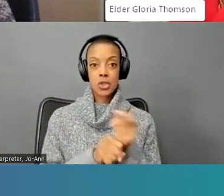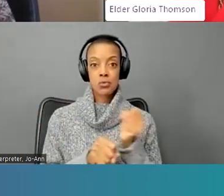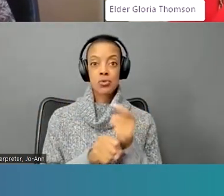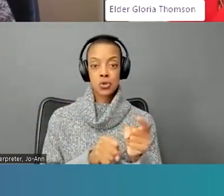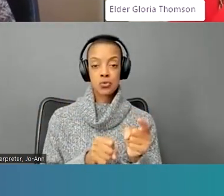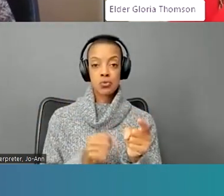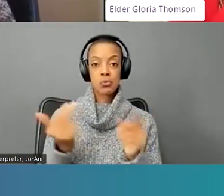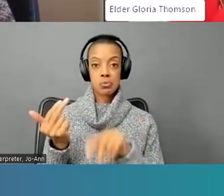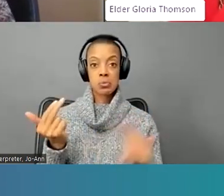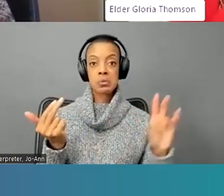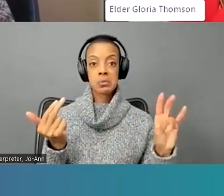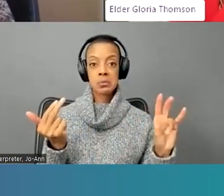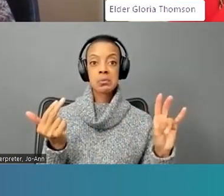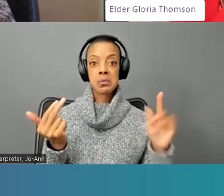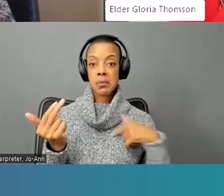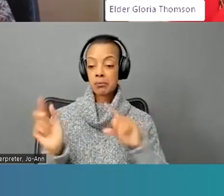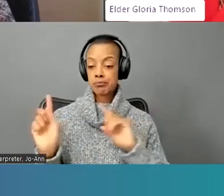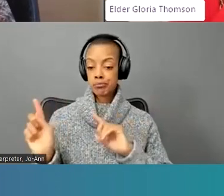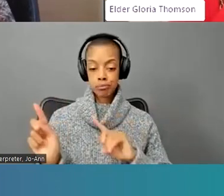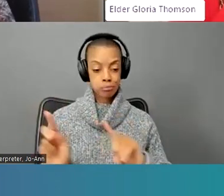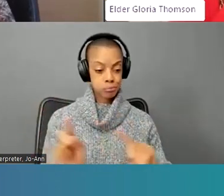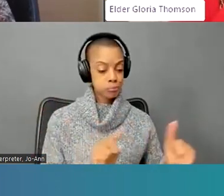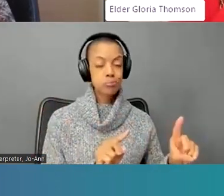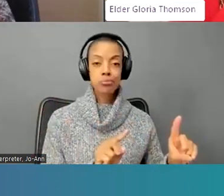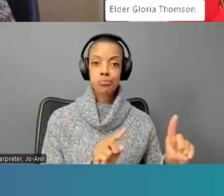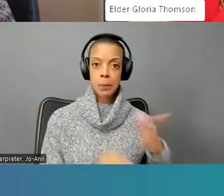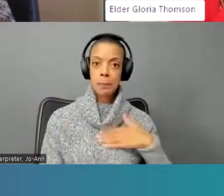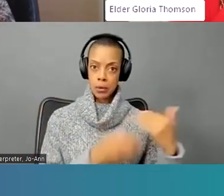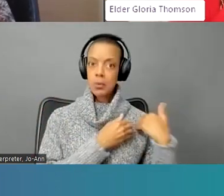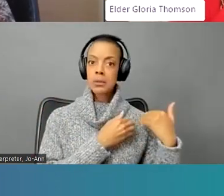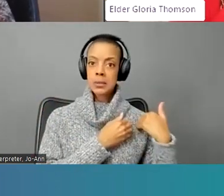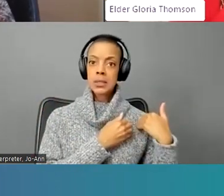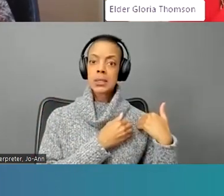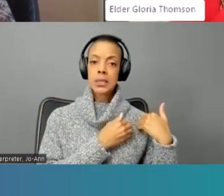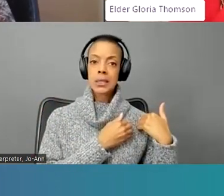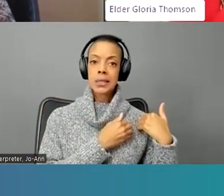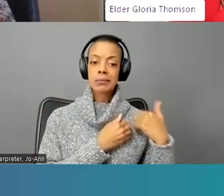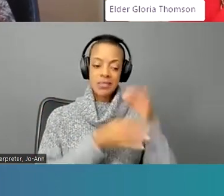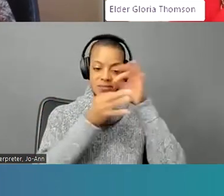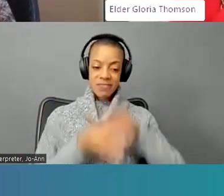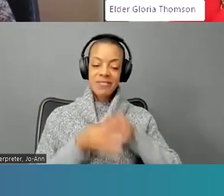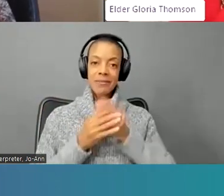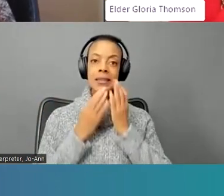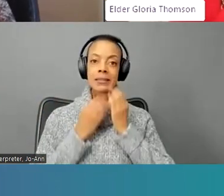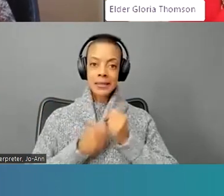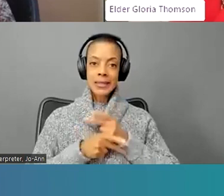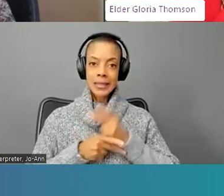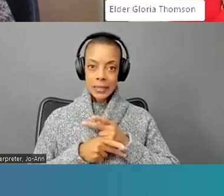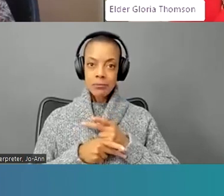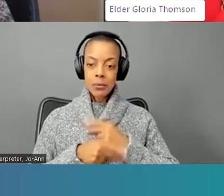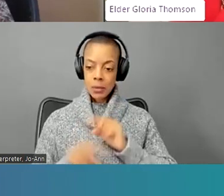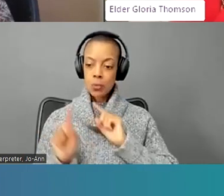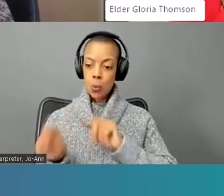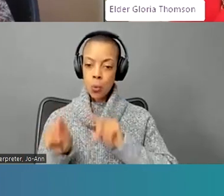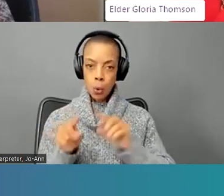So I attend all of those. I have a responsibility as a faith keeper to know those ceremonies and